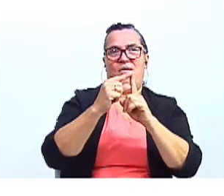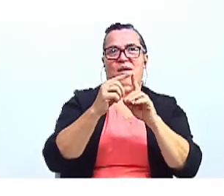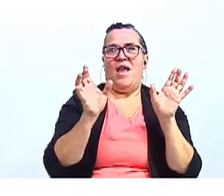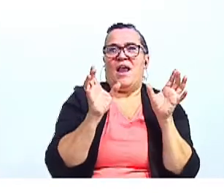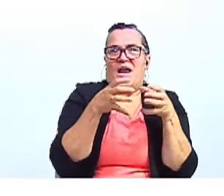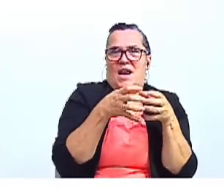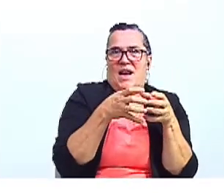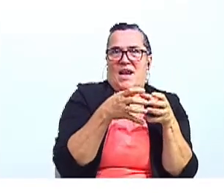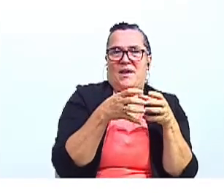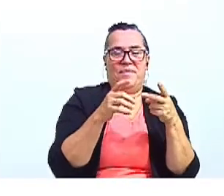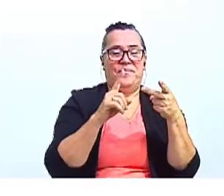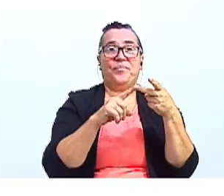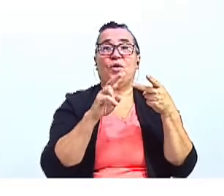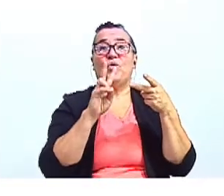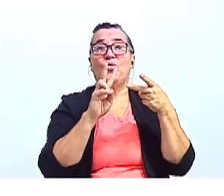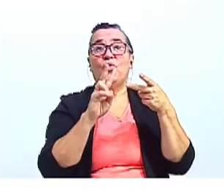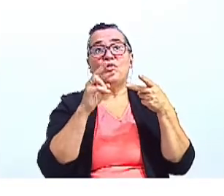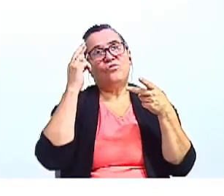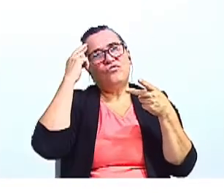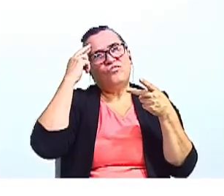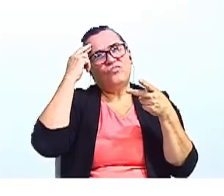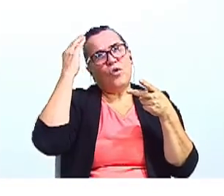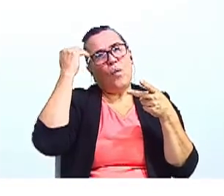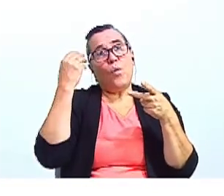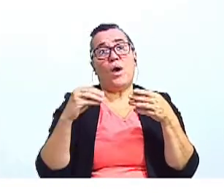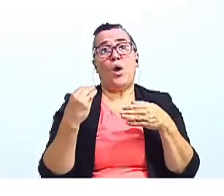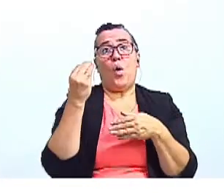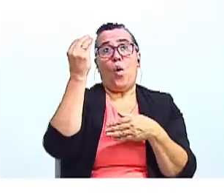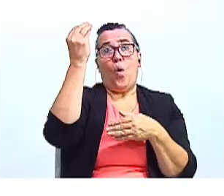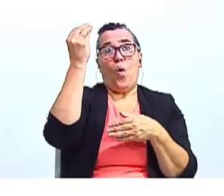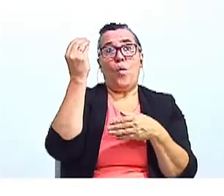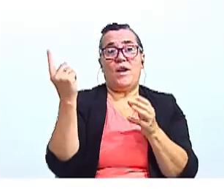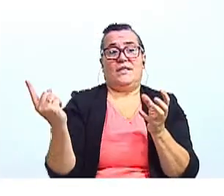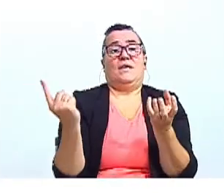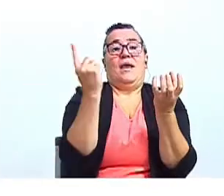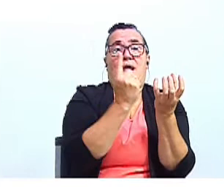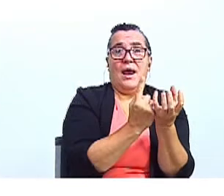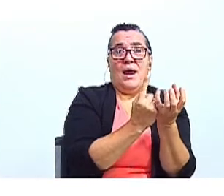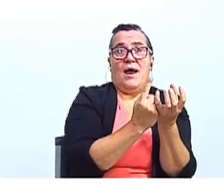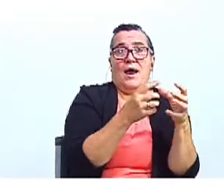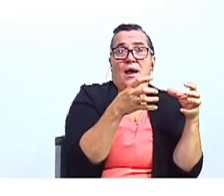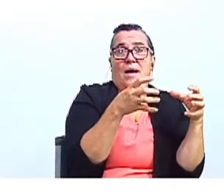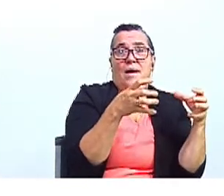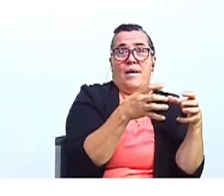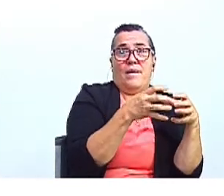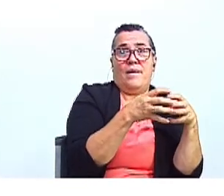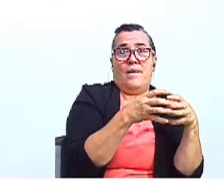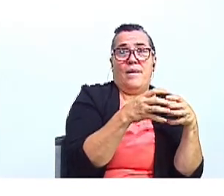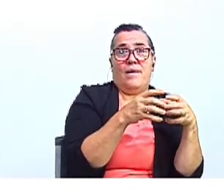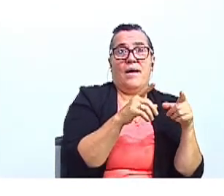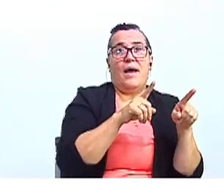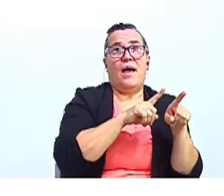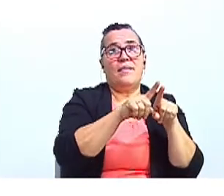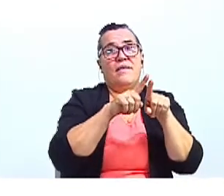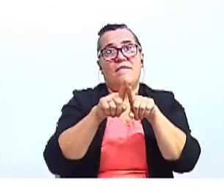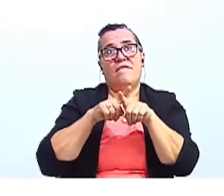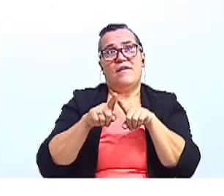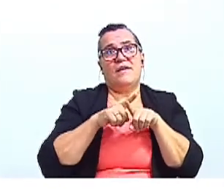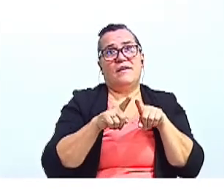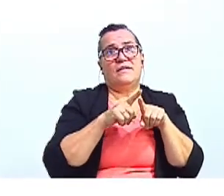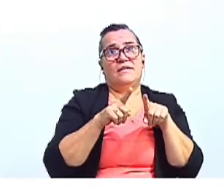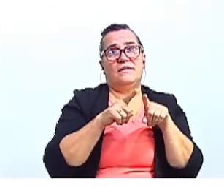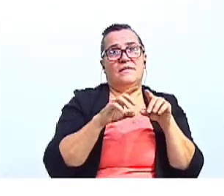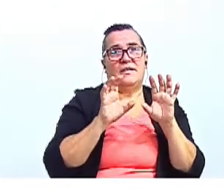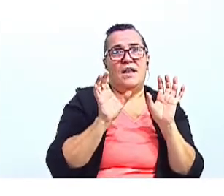2, reasons why kids may join to a clique and the different hierarchies of